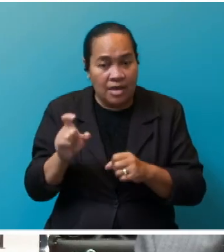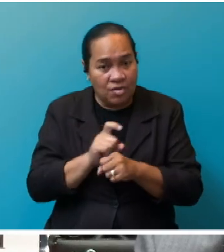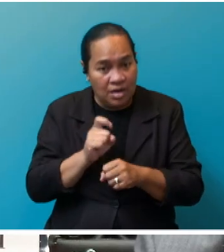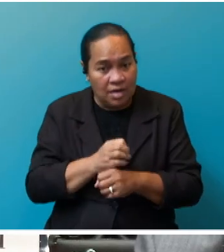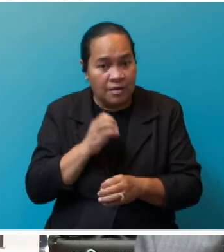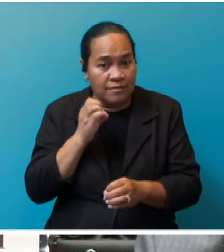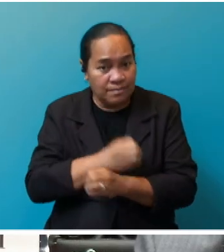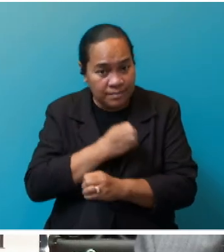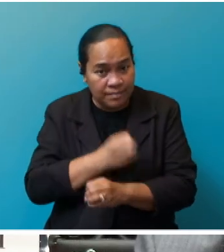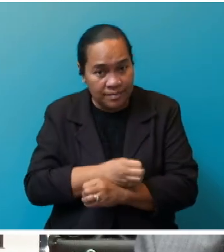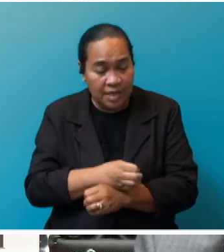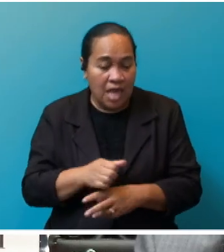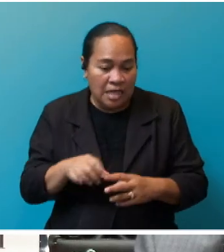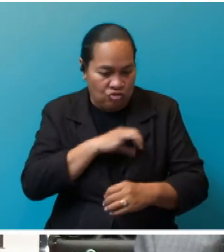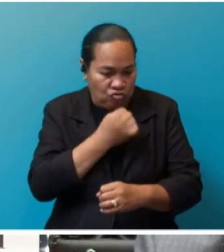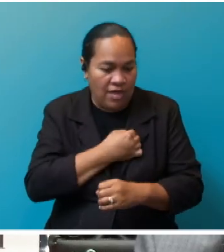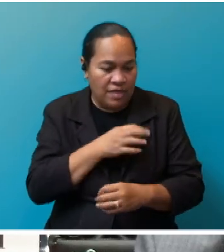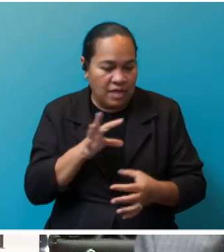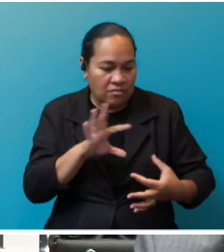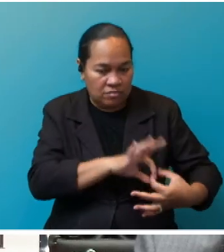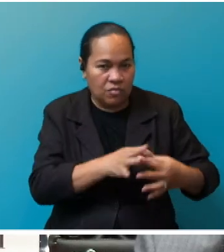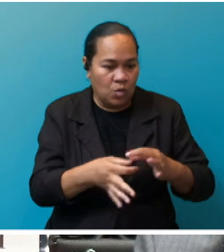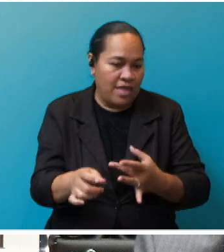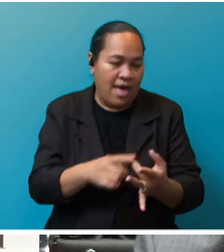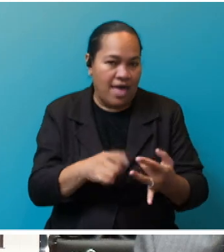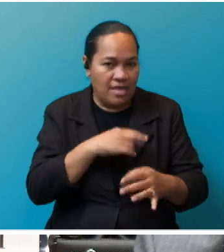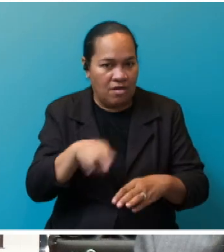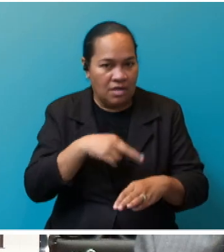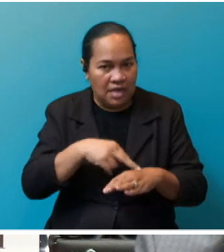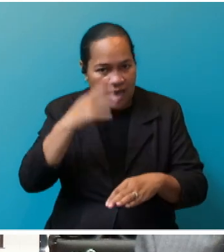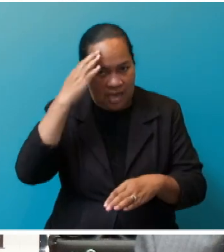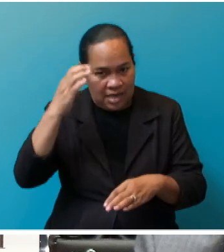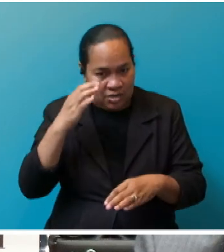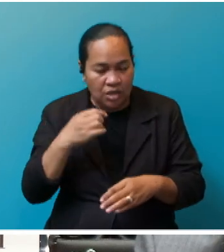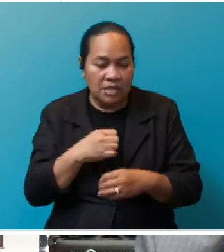bonds that unite our region. Mr. Speaker, sir, this is not only our responsibility, it is our